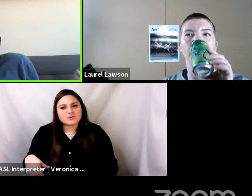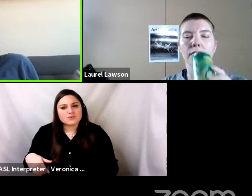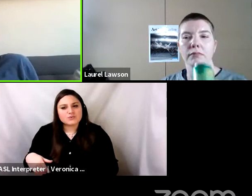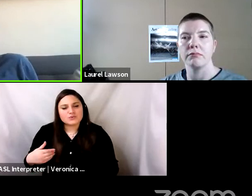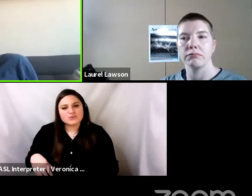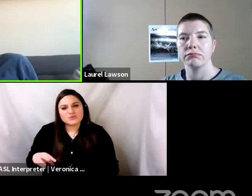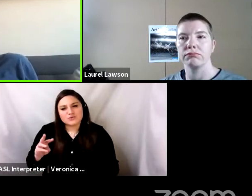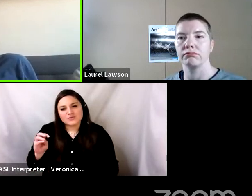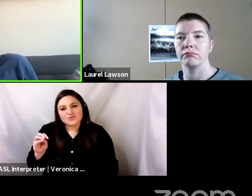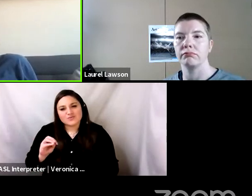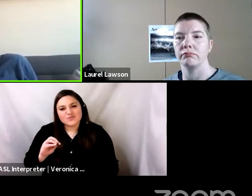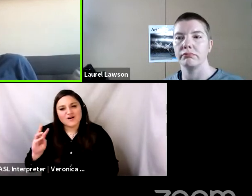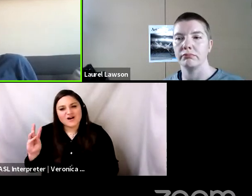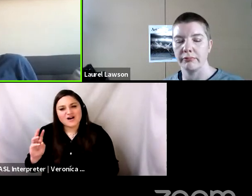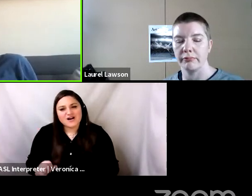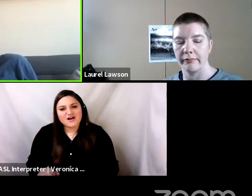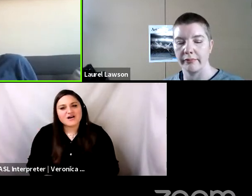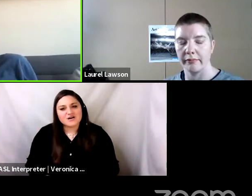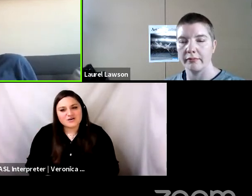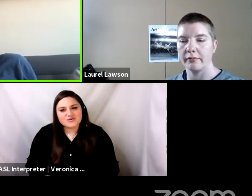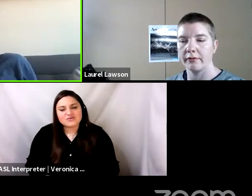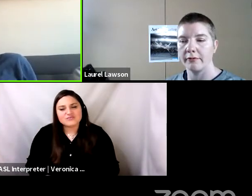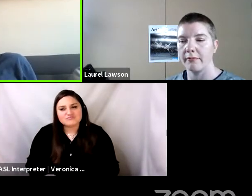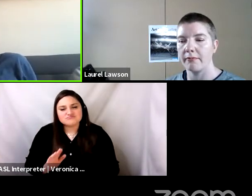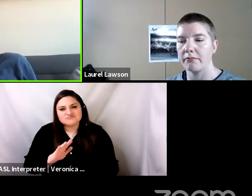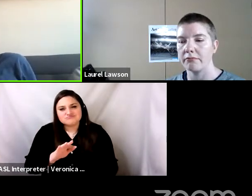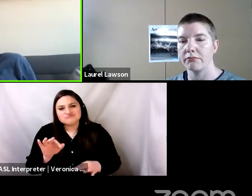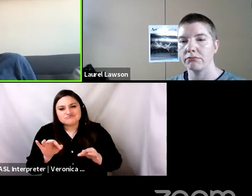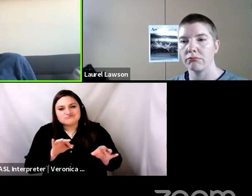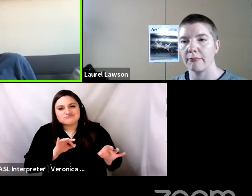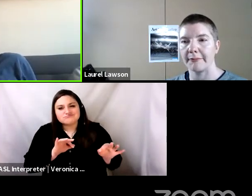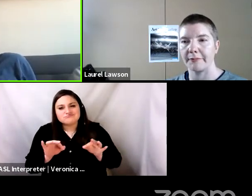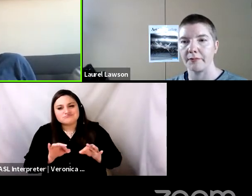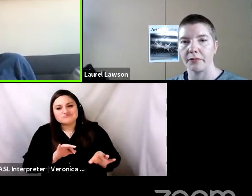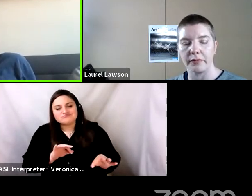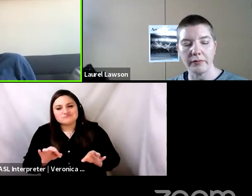so rich to hear all of that.